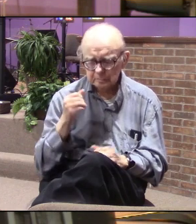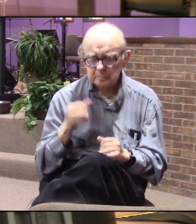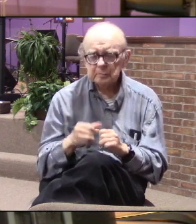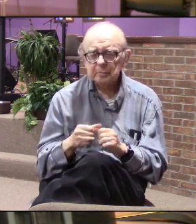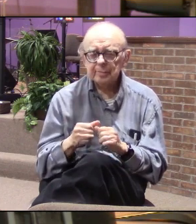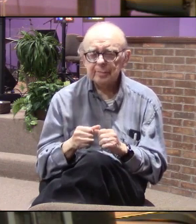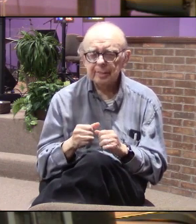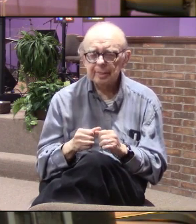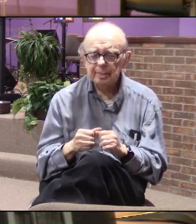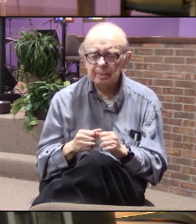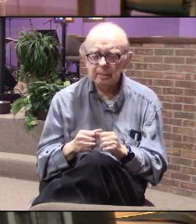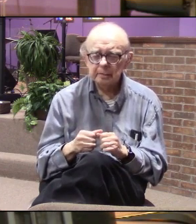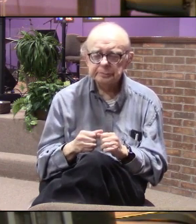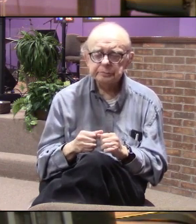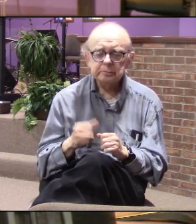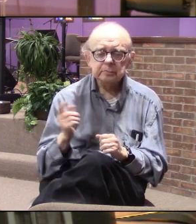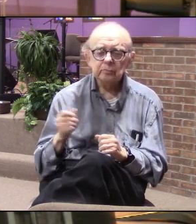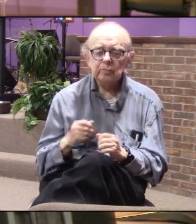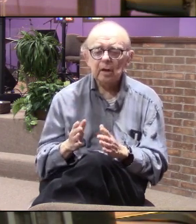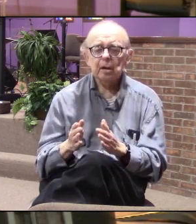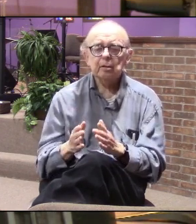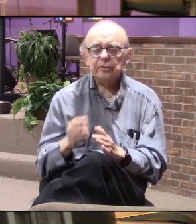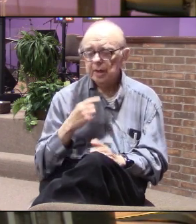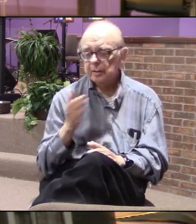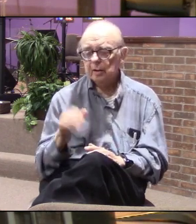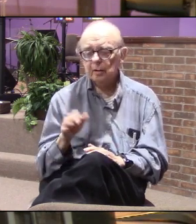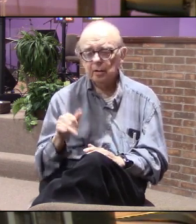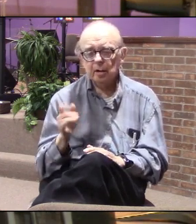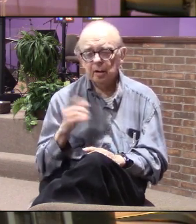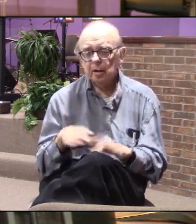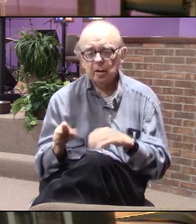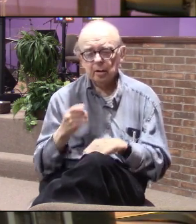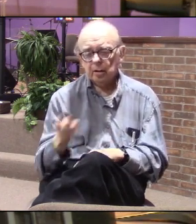Remember, the sailors all came to him and they said, hey man, what are you